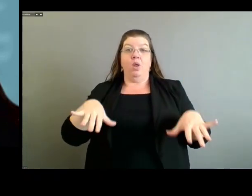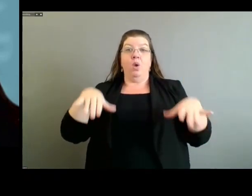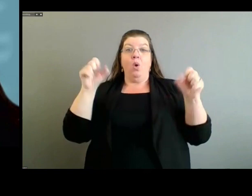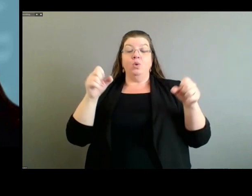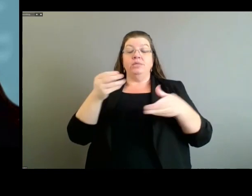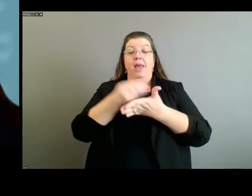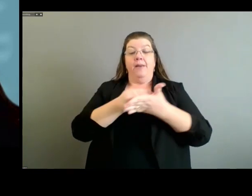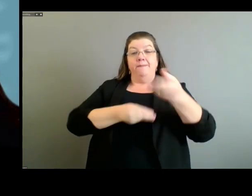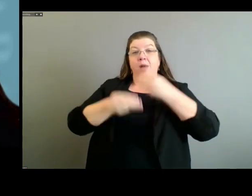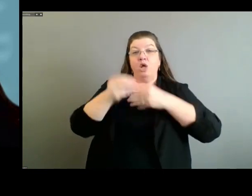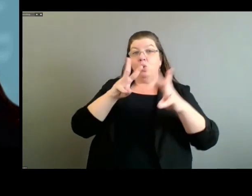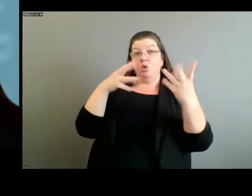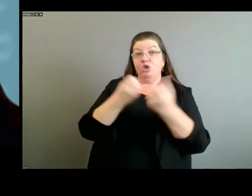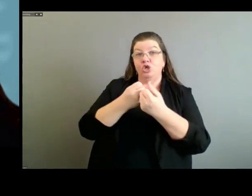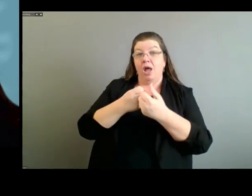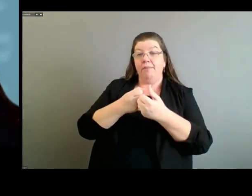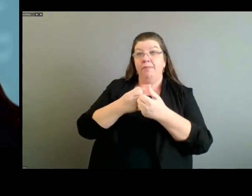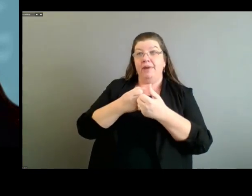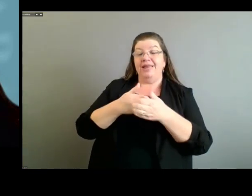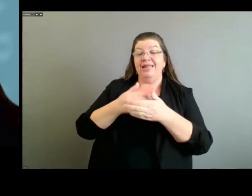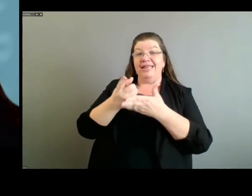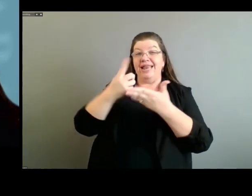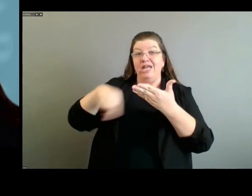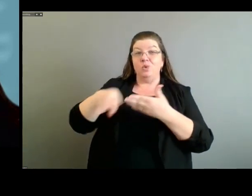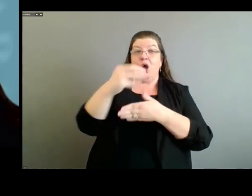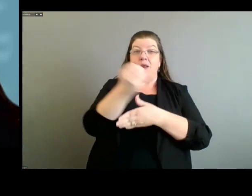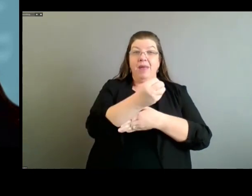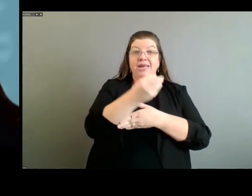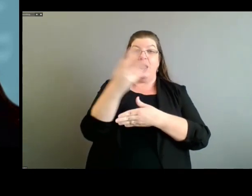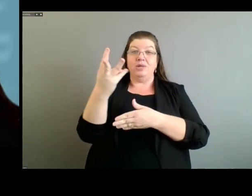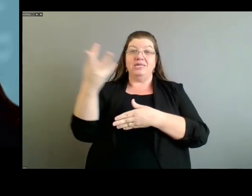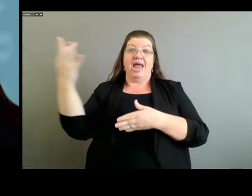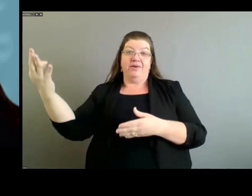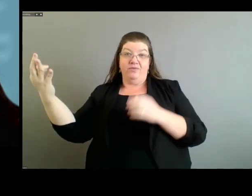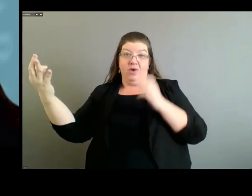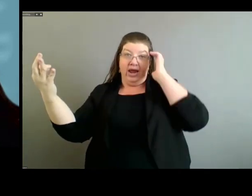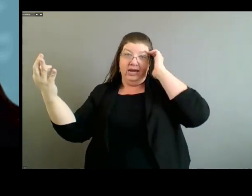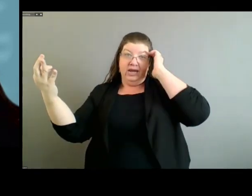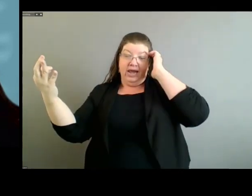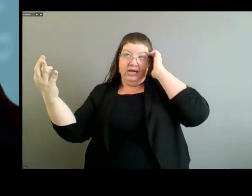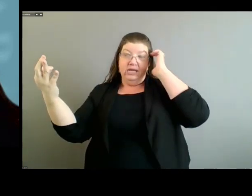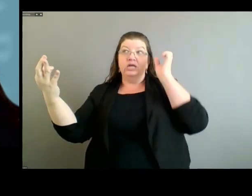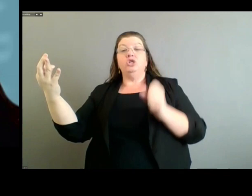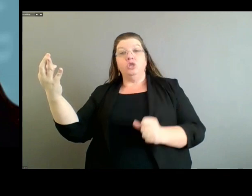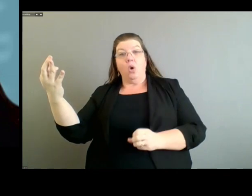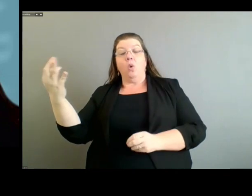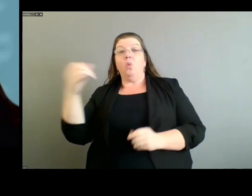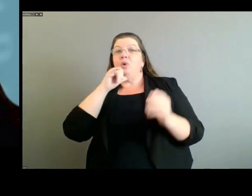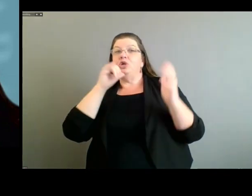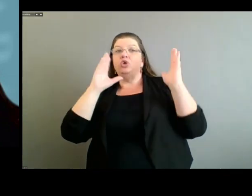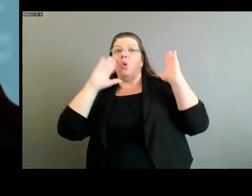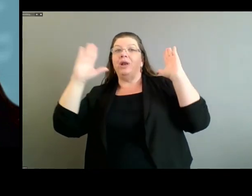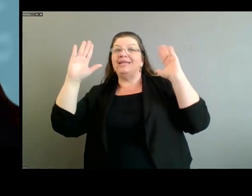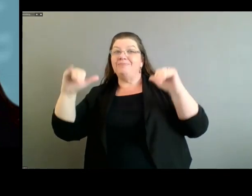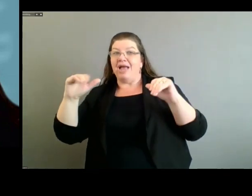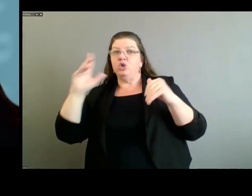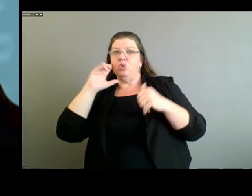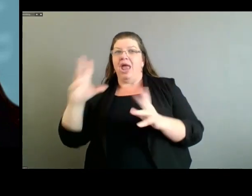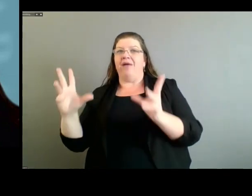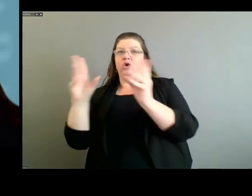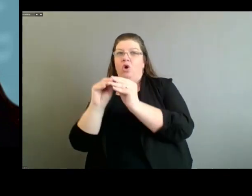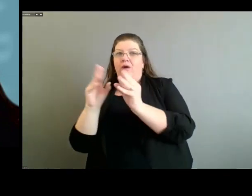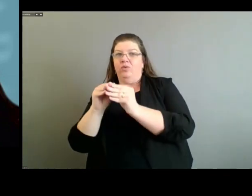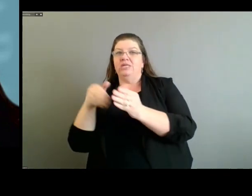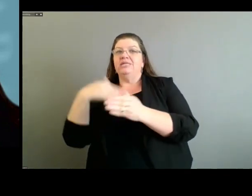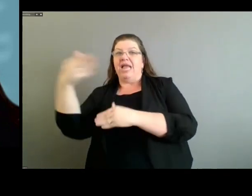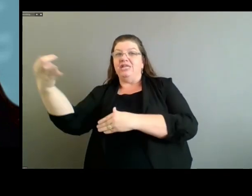budget workshops next Monday, Wednesday, and Friday. Therefore, we do not anticipate a press conference. However, we